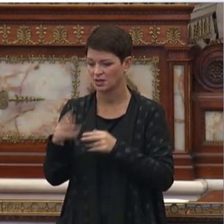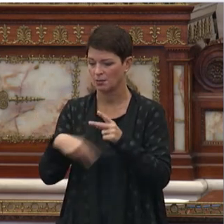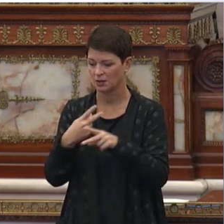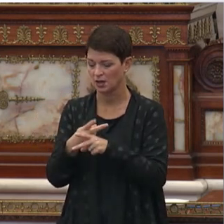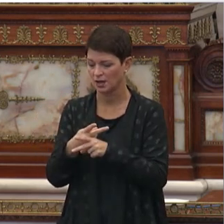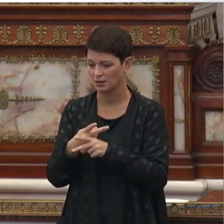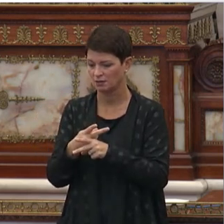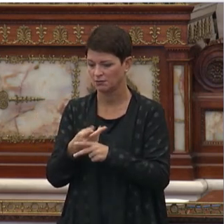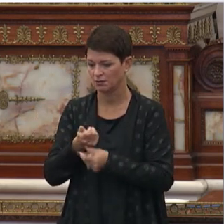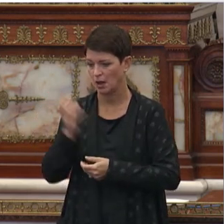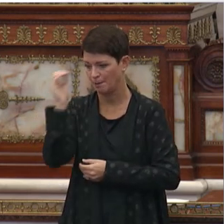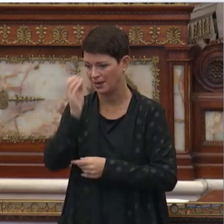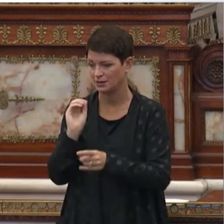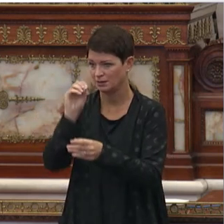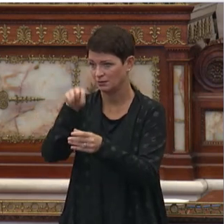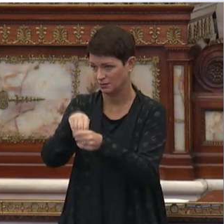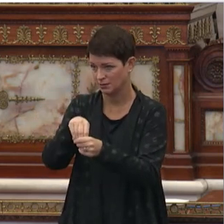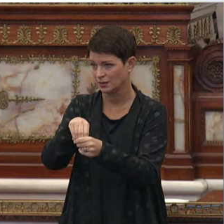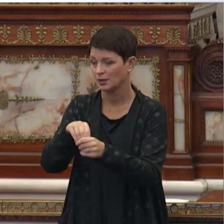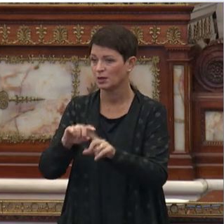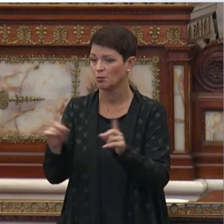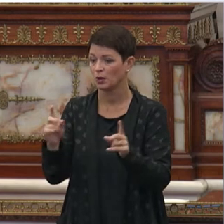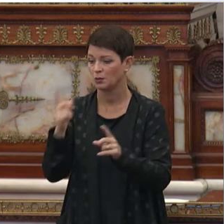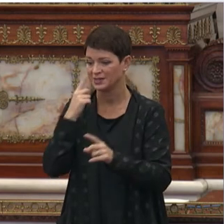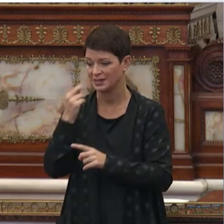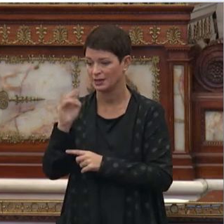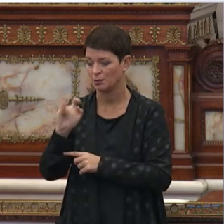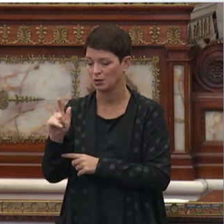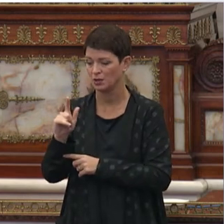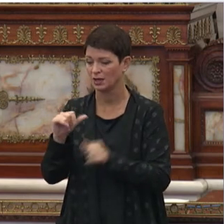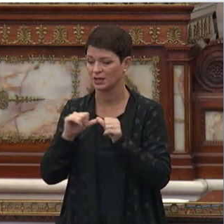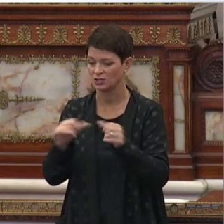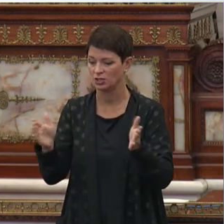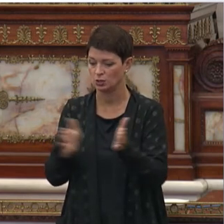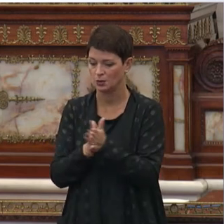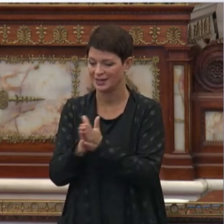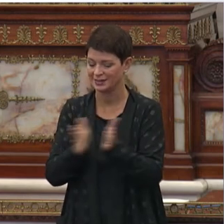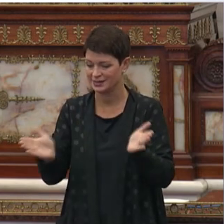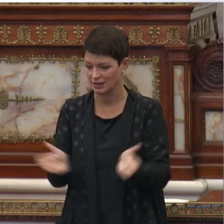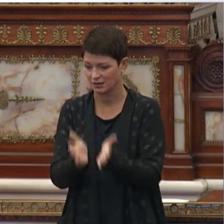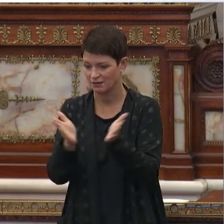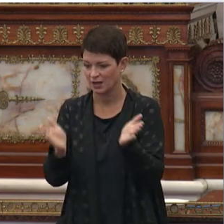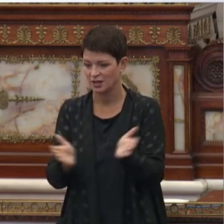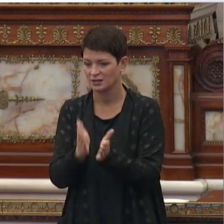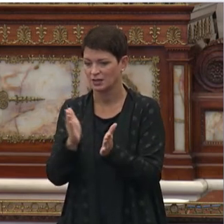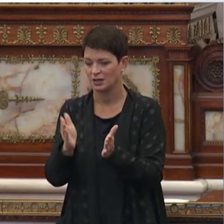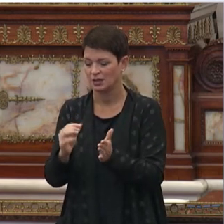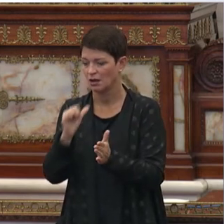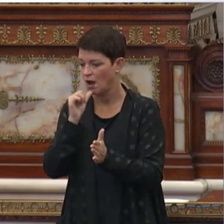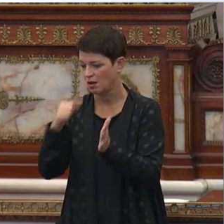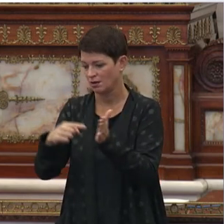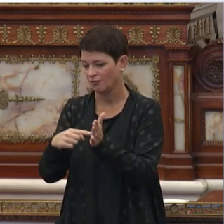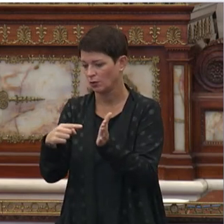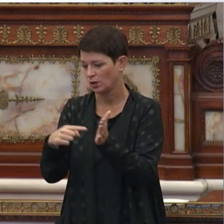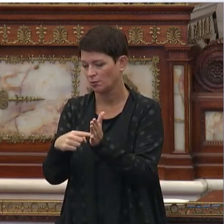We see this bill as further incentivizing really unaffordable